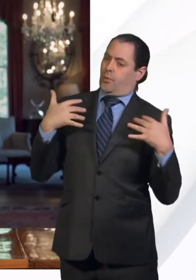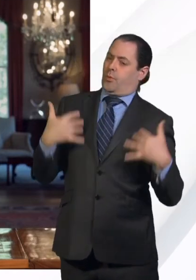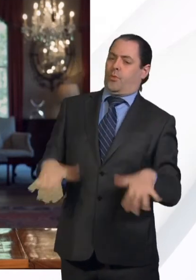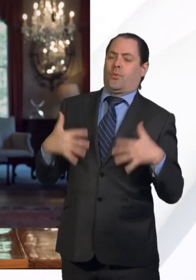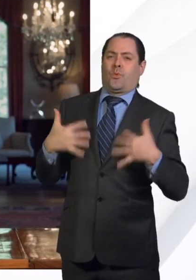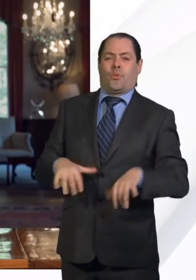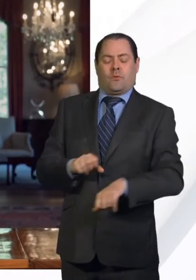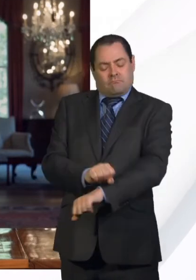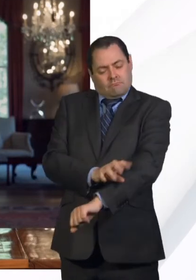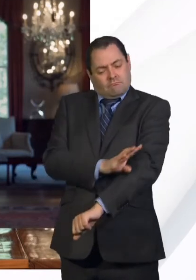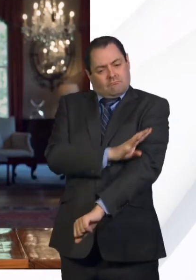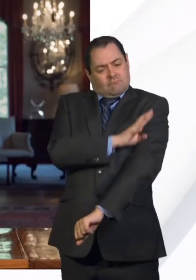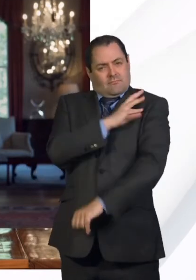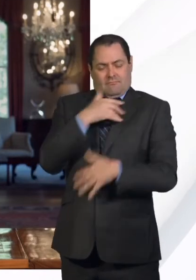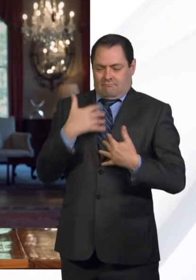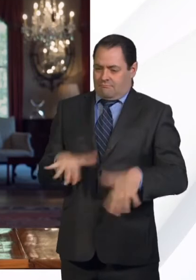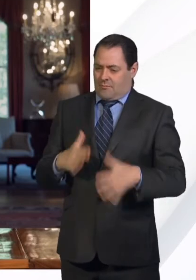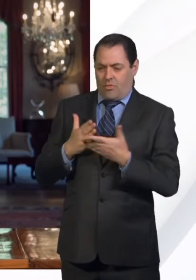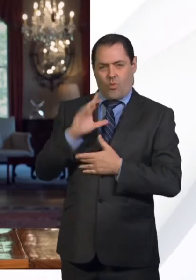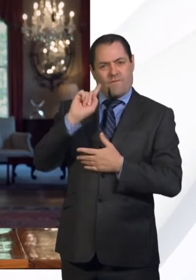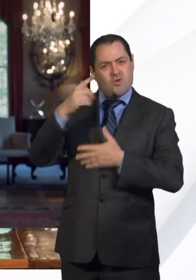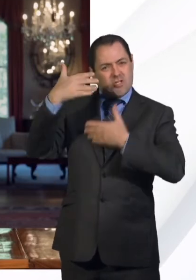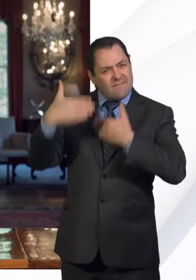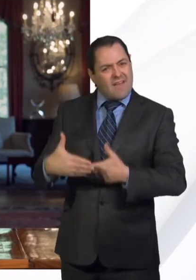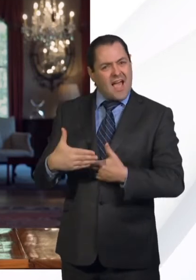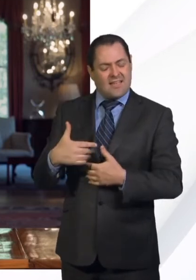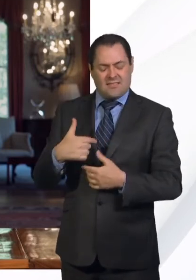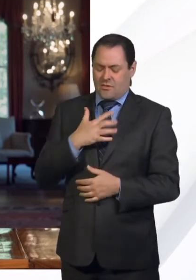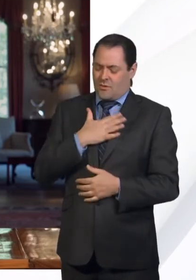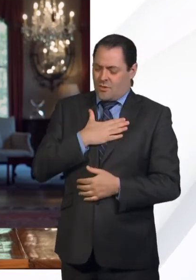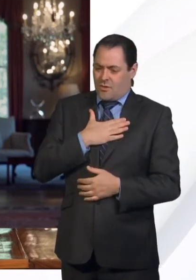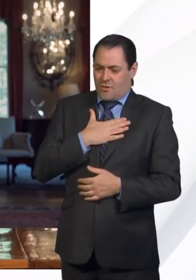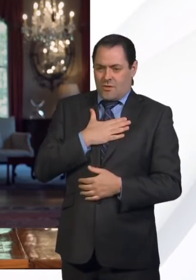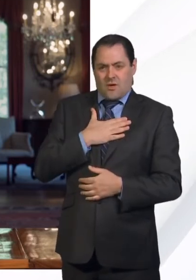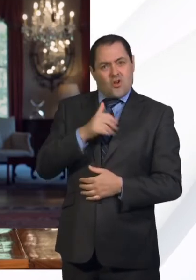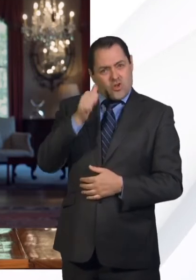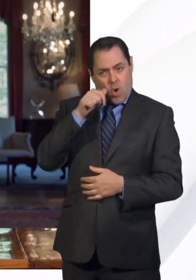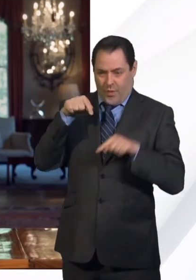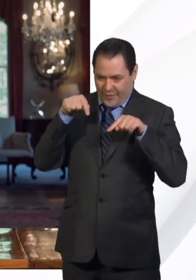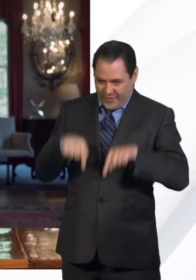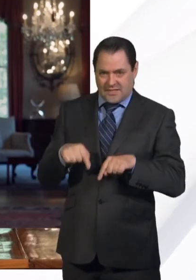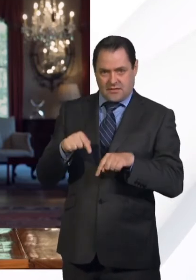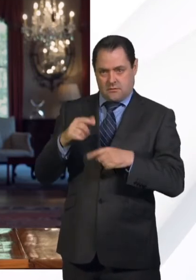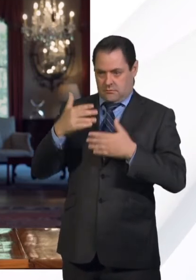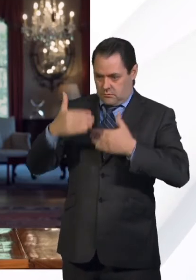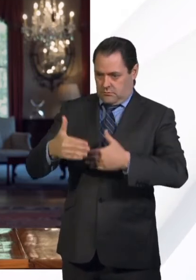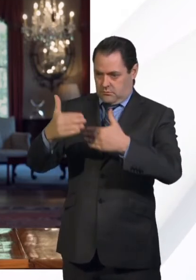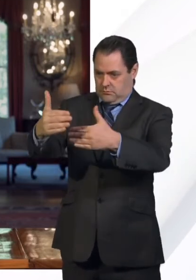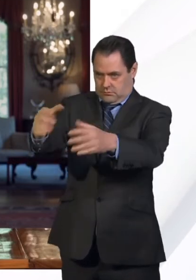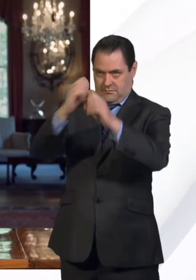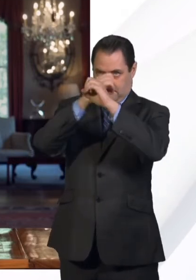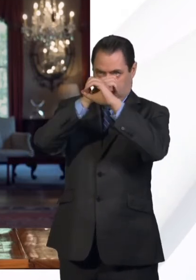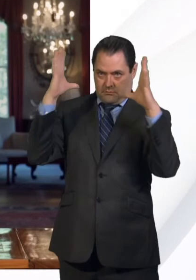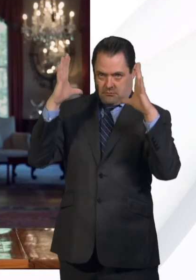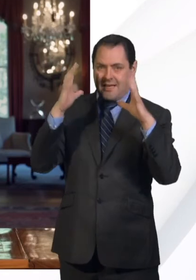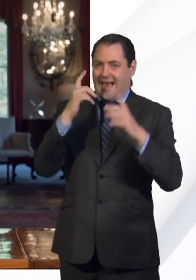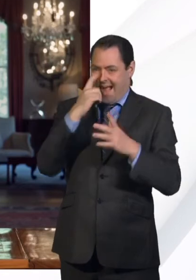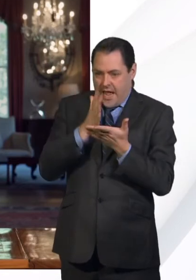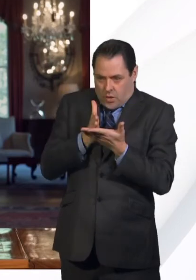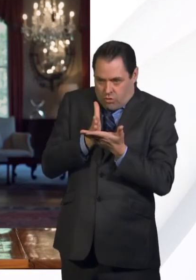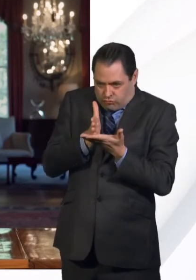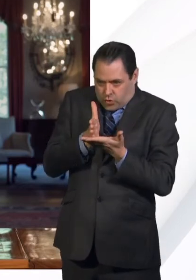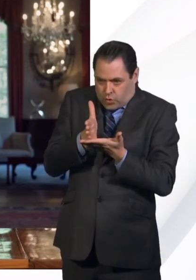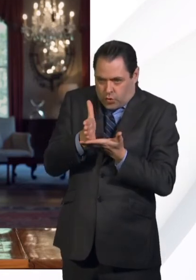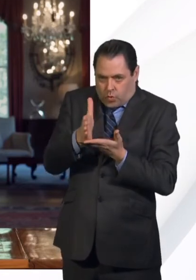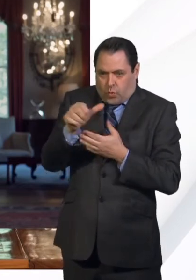get us through this first phase, I know that we can use this plan to get us through the next.